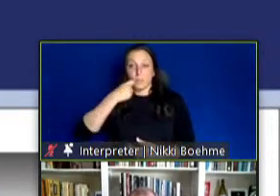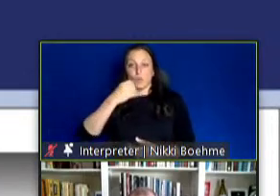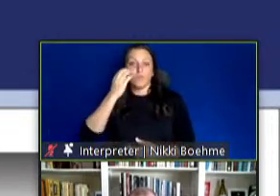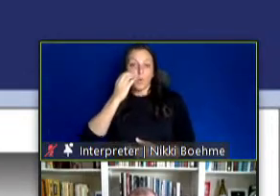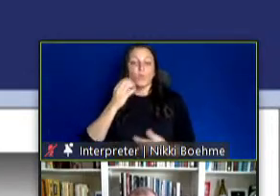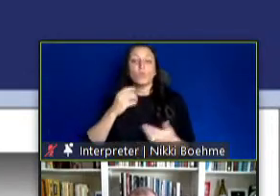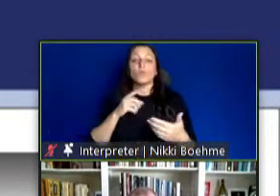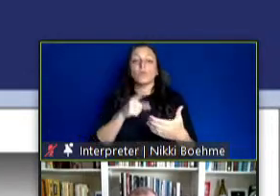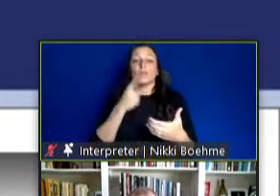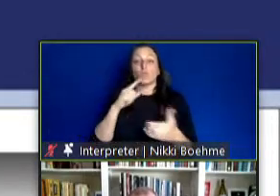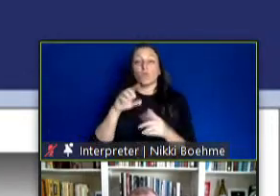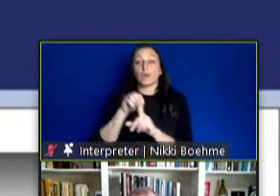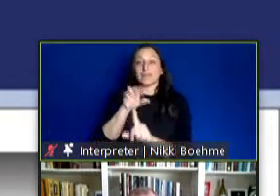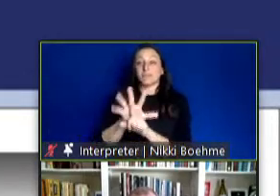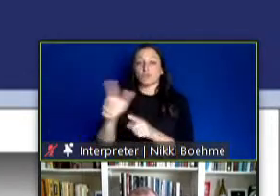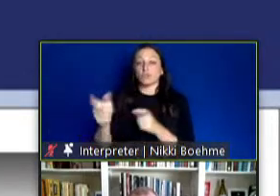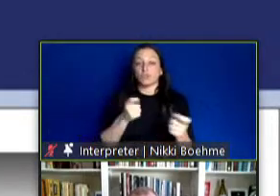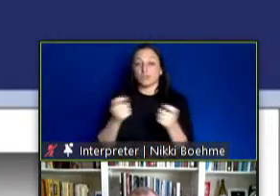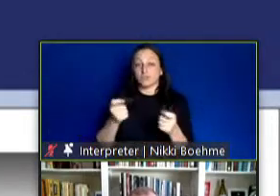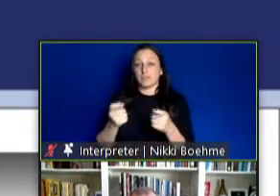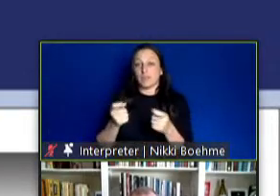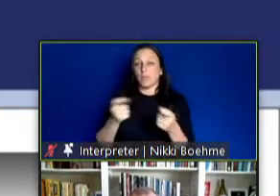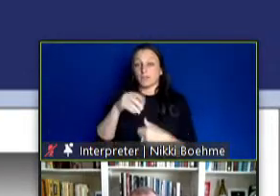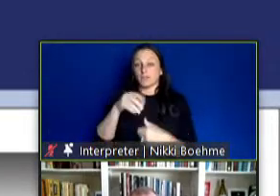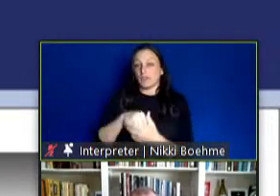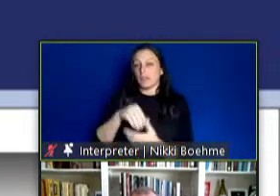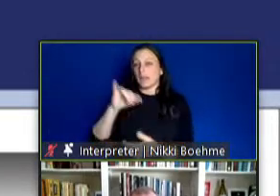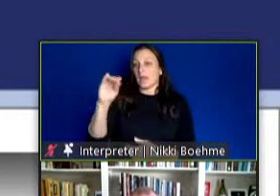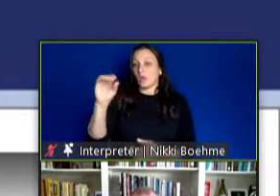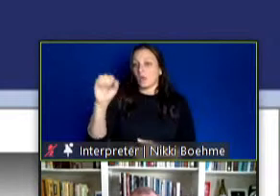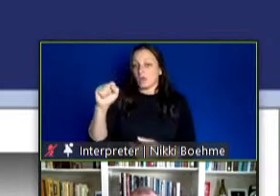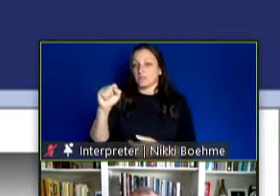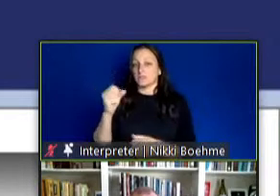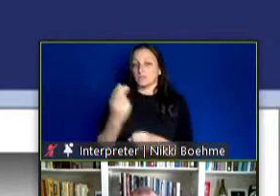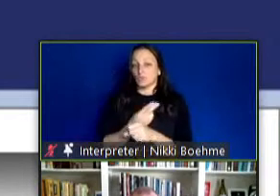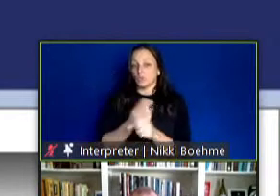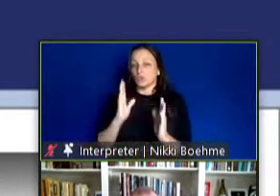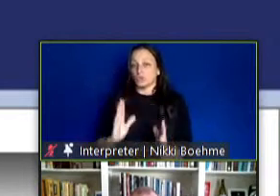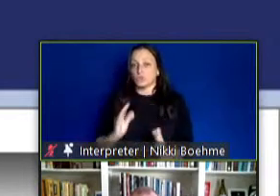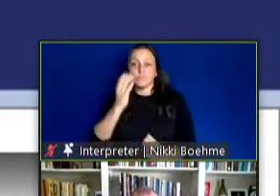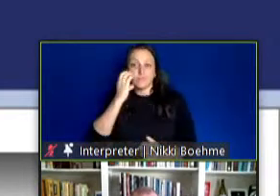notifications are managed natively on an iOS user's device.